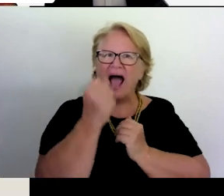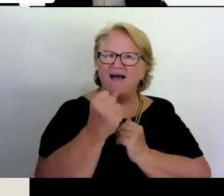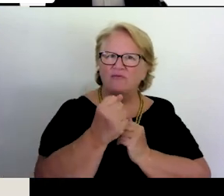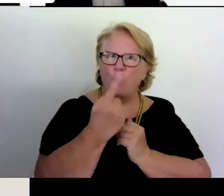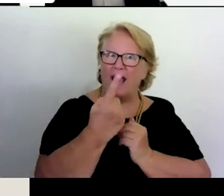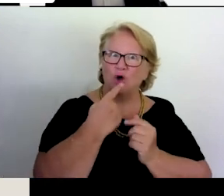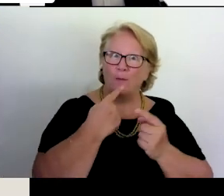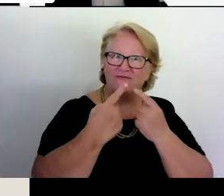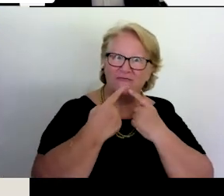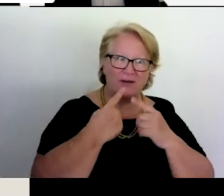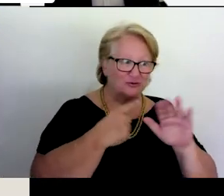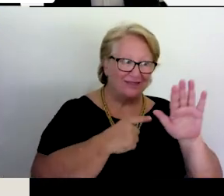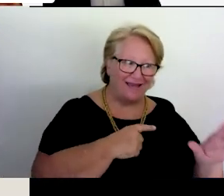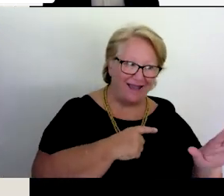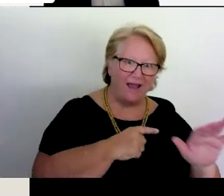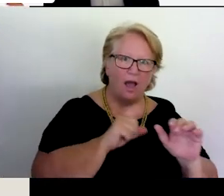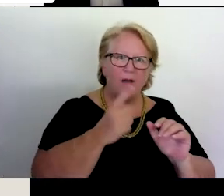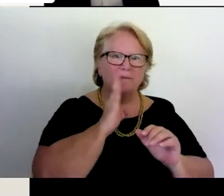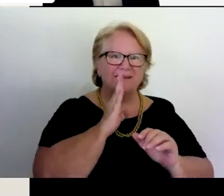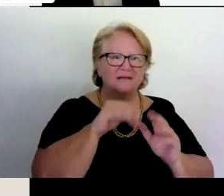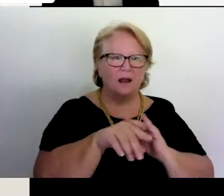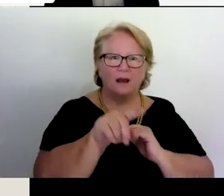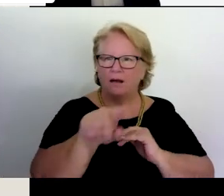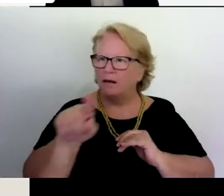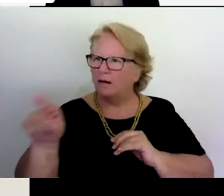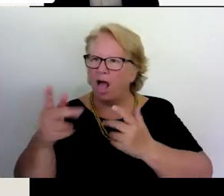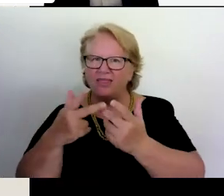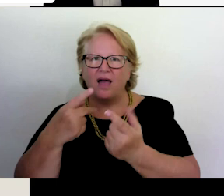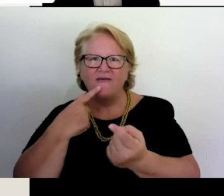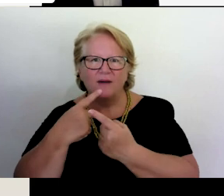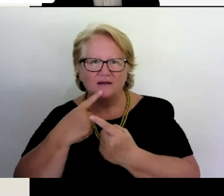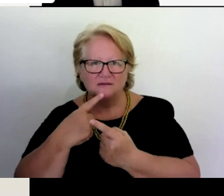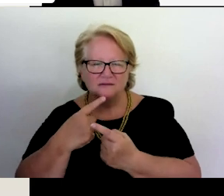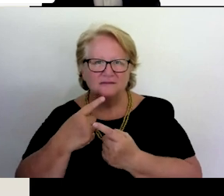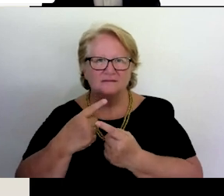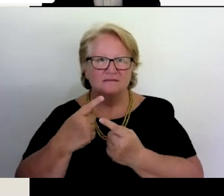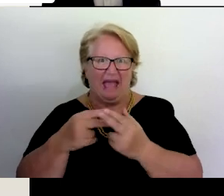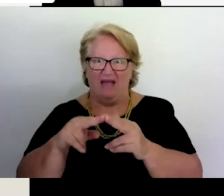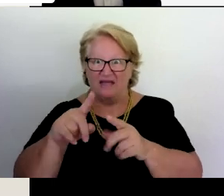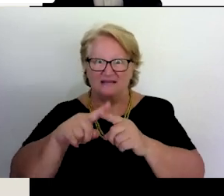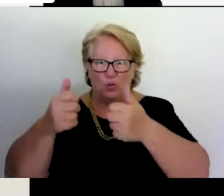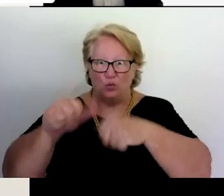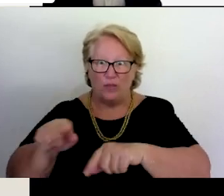place, we don't see them represented in another, even if they've been a user of that service.